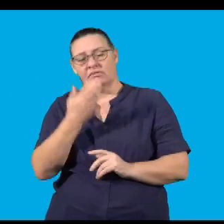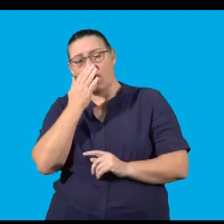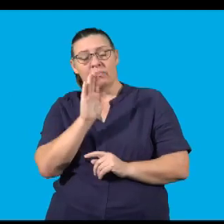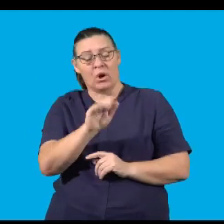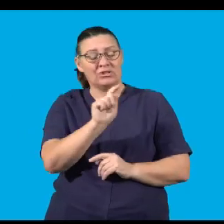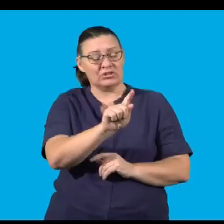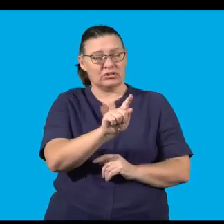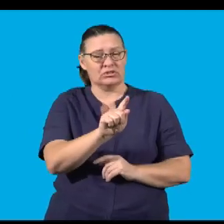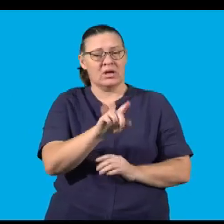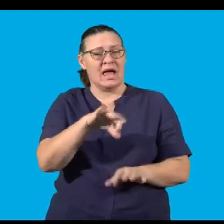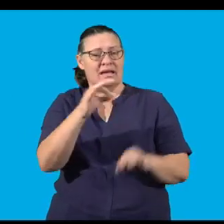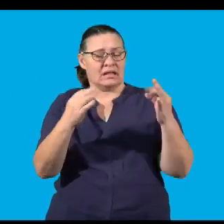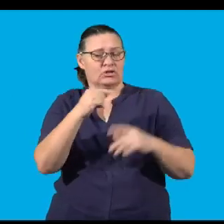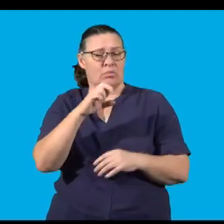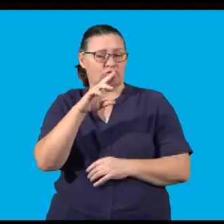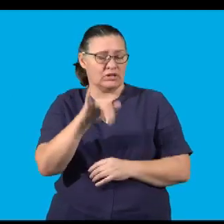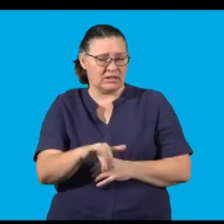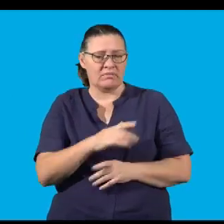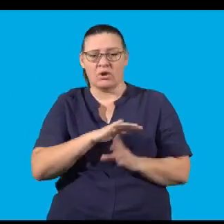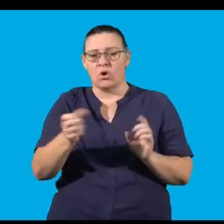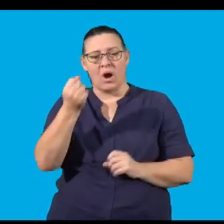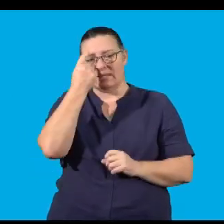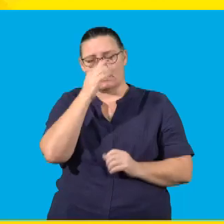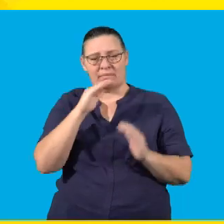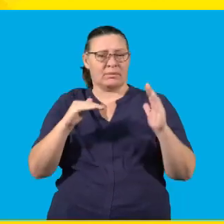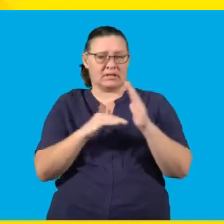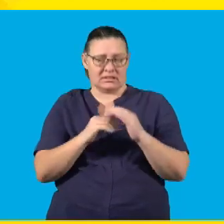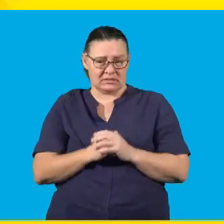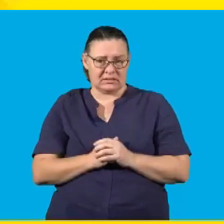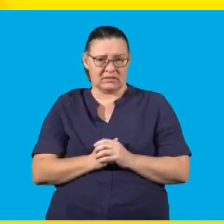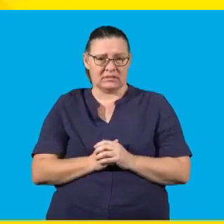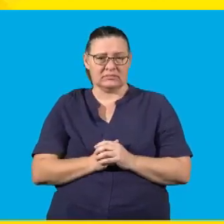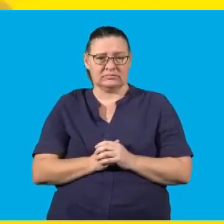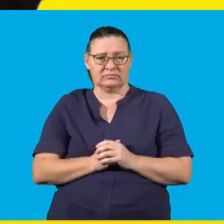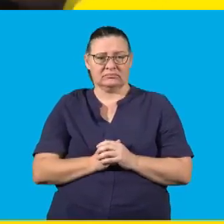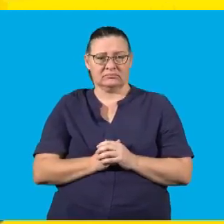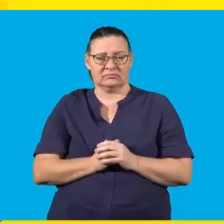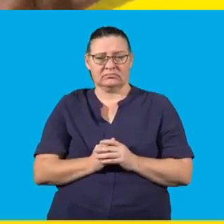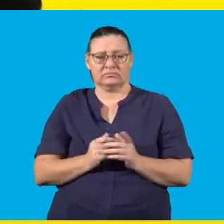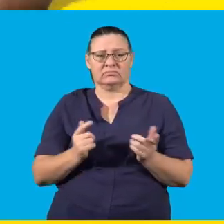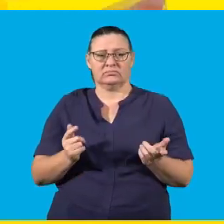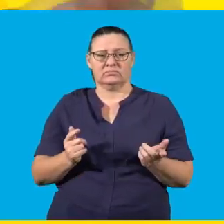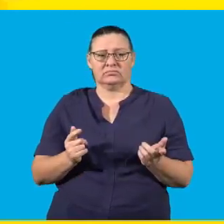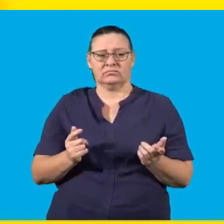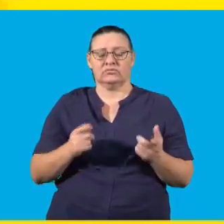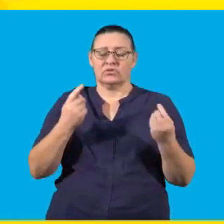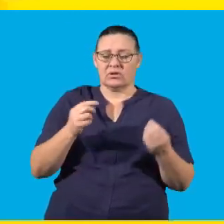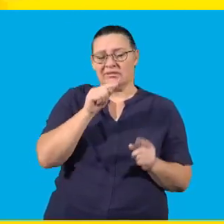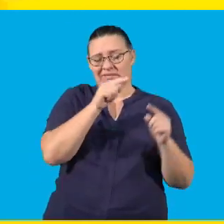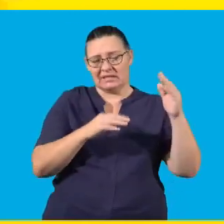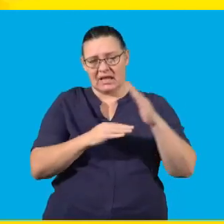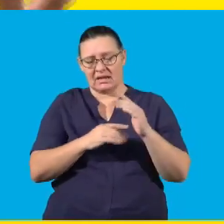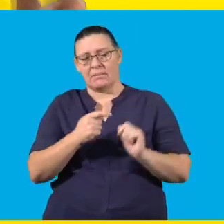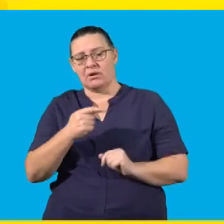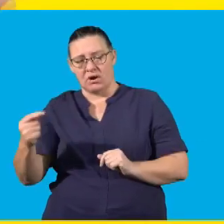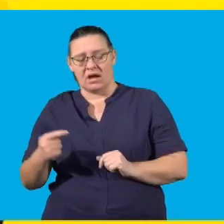approach analytical geometry is not understanding perpendicular lines. Remember, the product of the gradients of perpendicular lines is